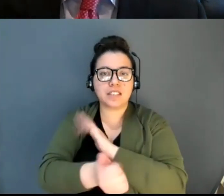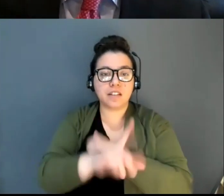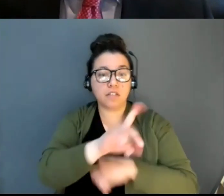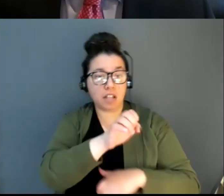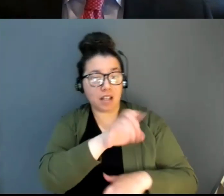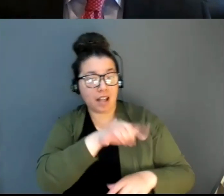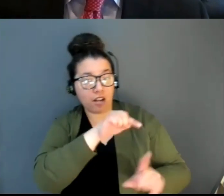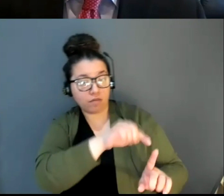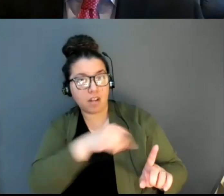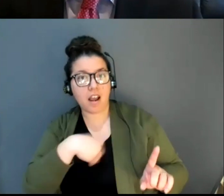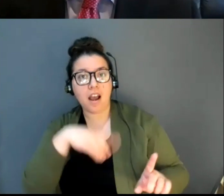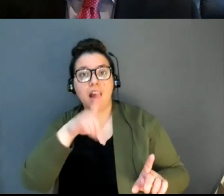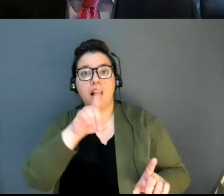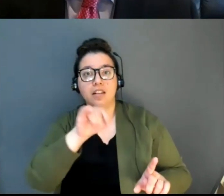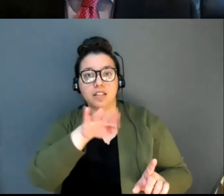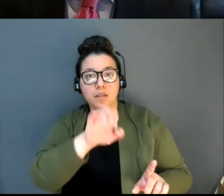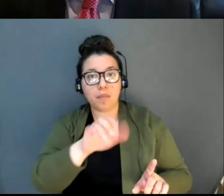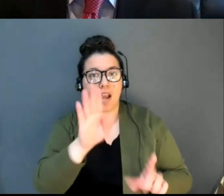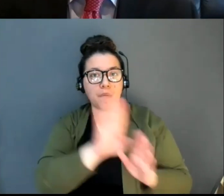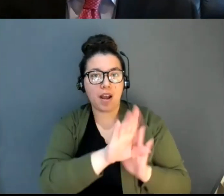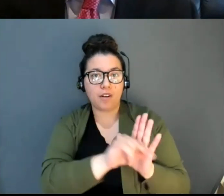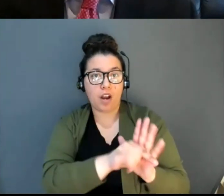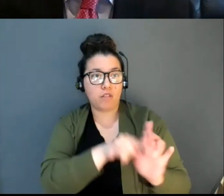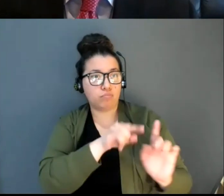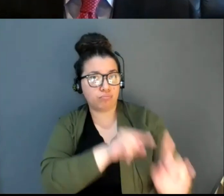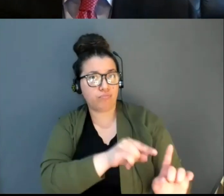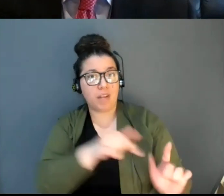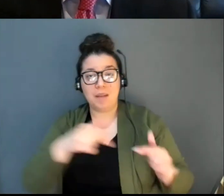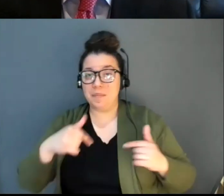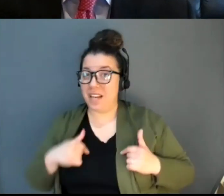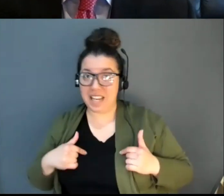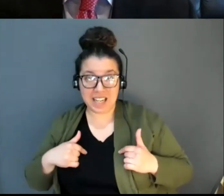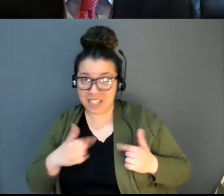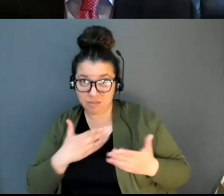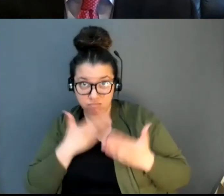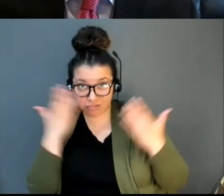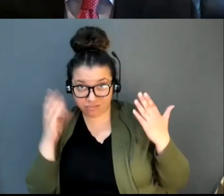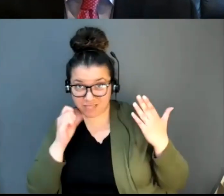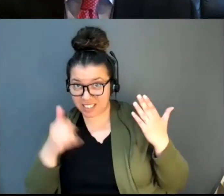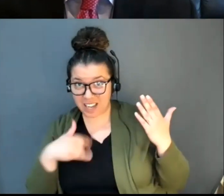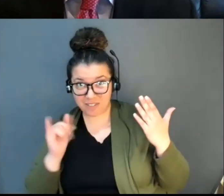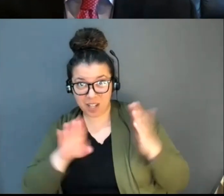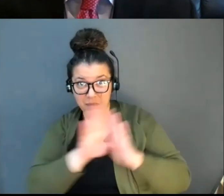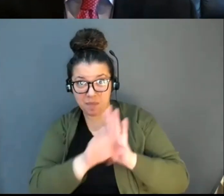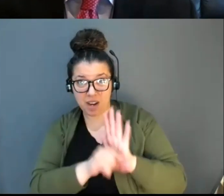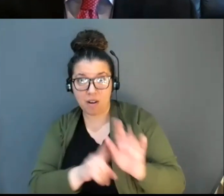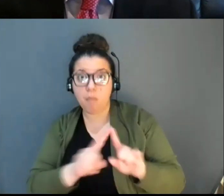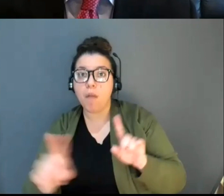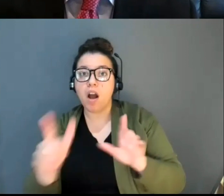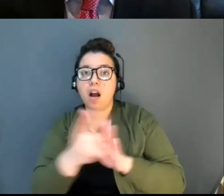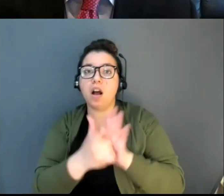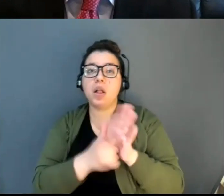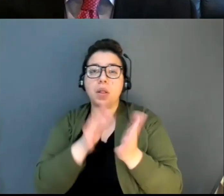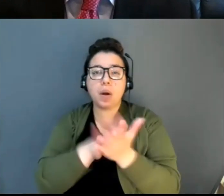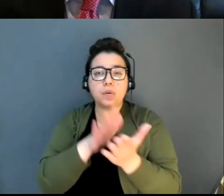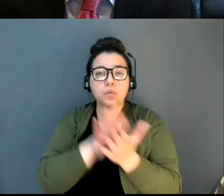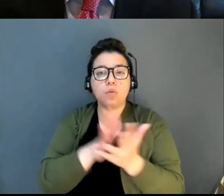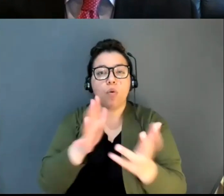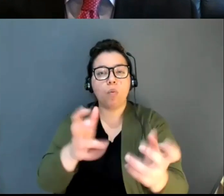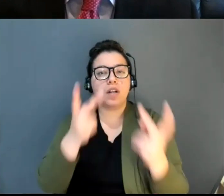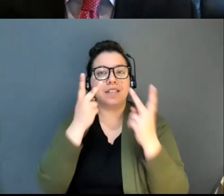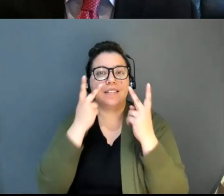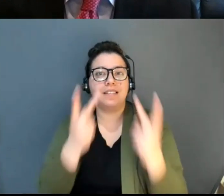this debate background, and I didn't have a debate background. I didn't have any kind of background like that. But what law schools are looking for is to create a